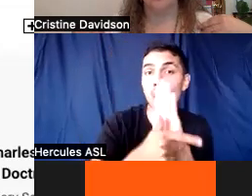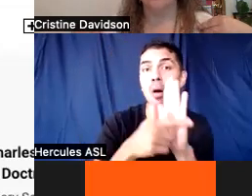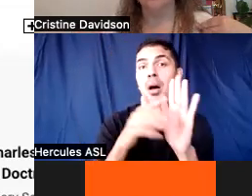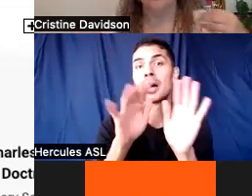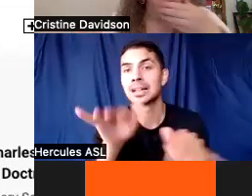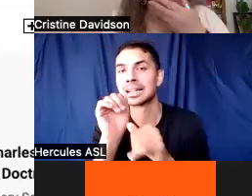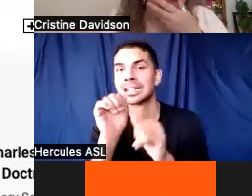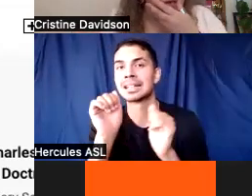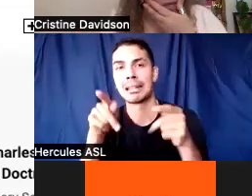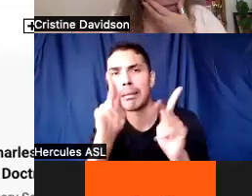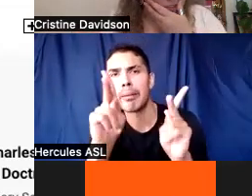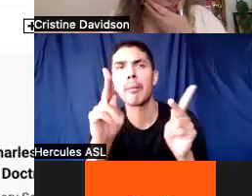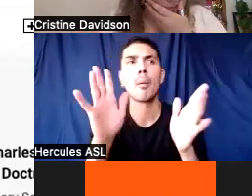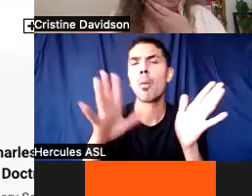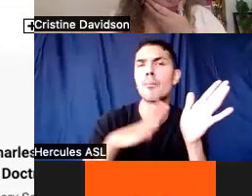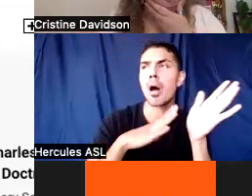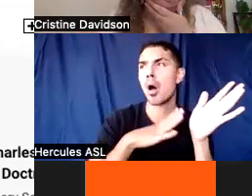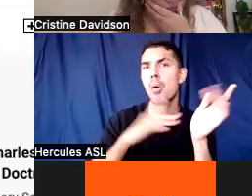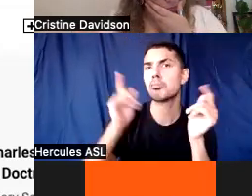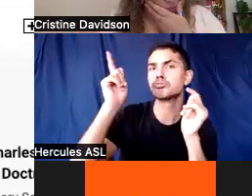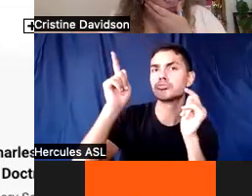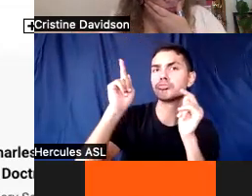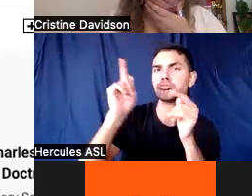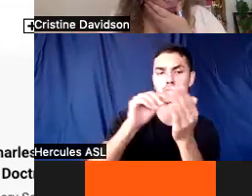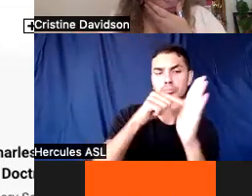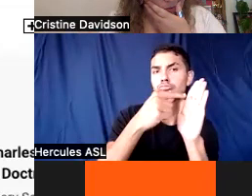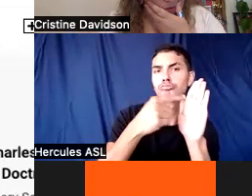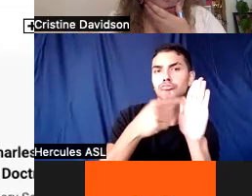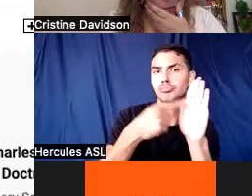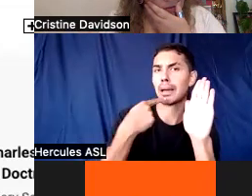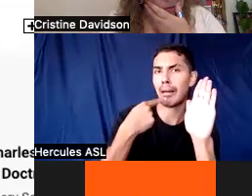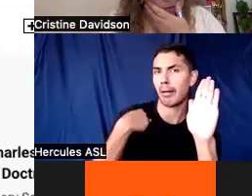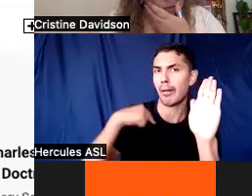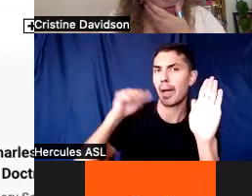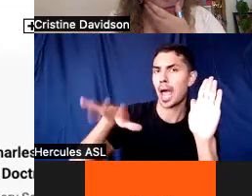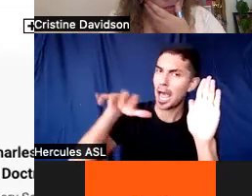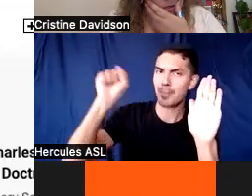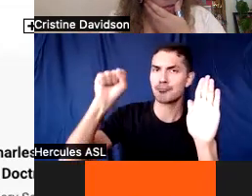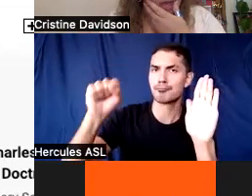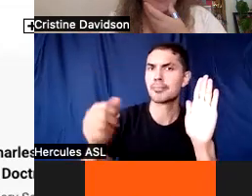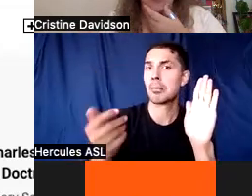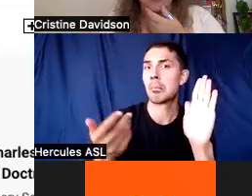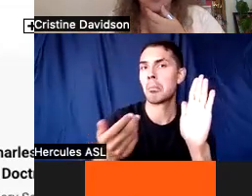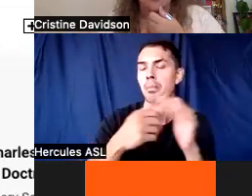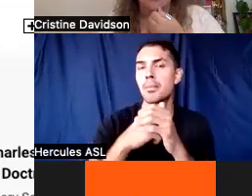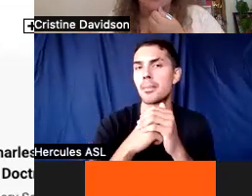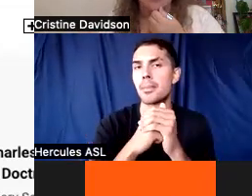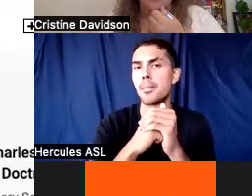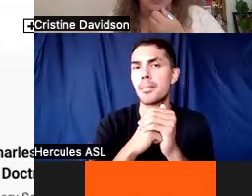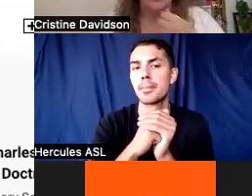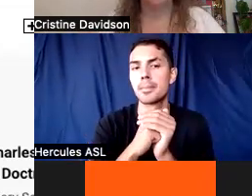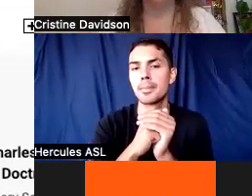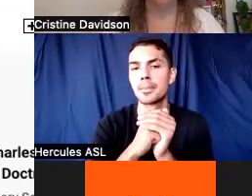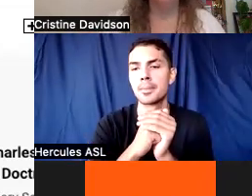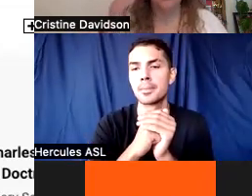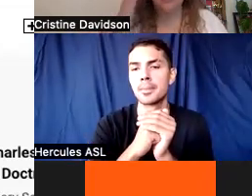right? Yeah. And And also that